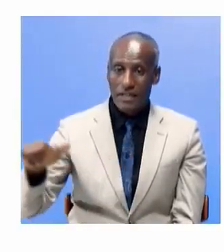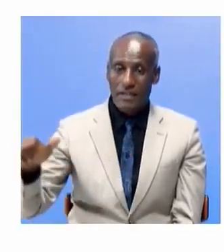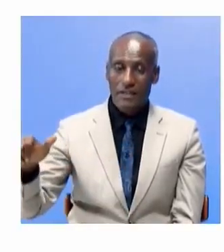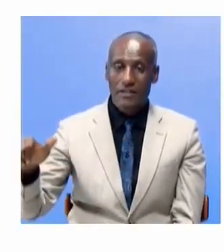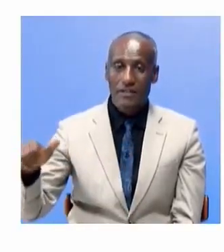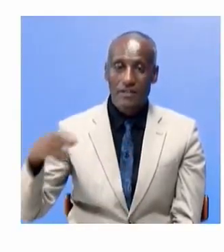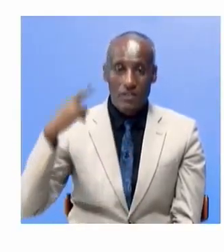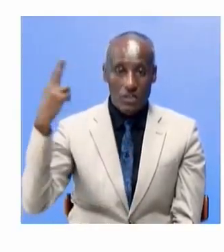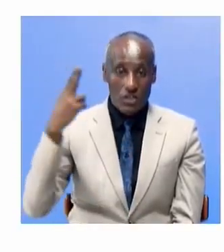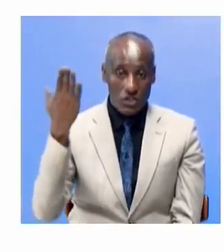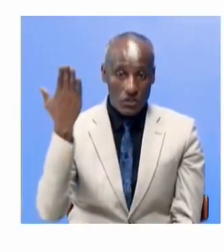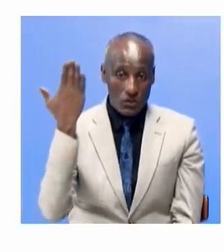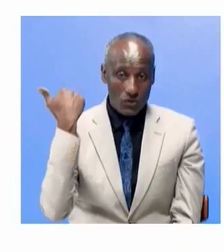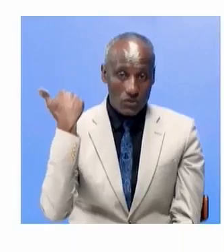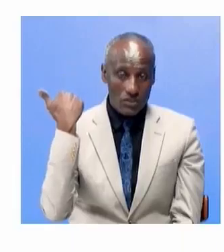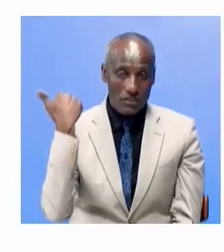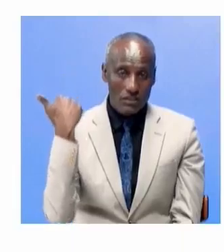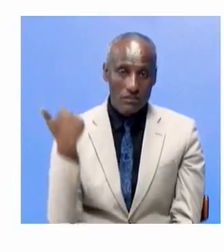used